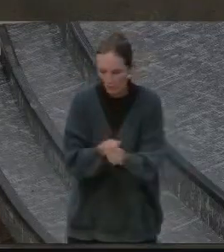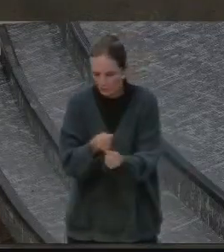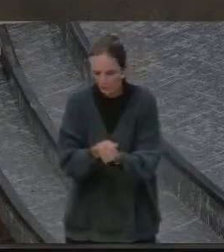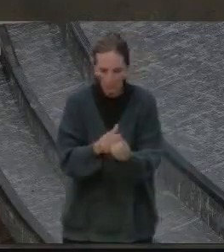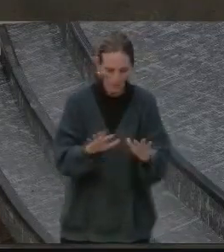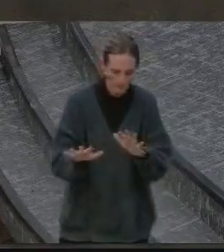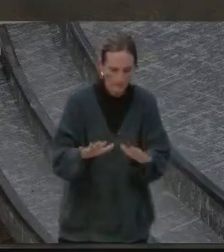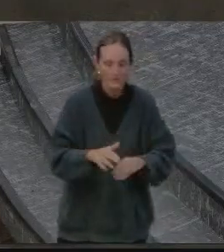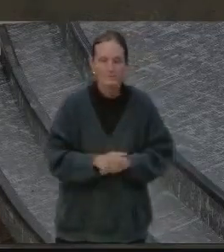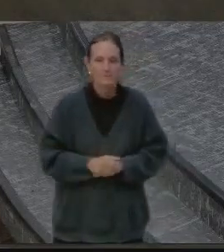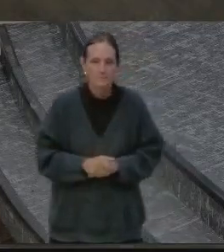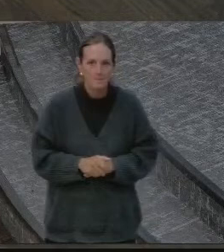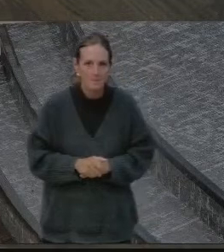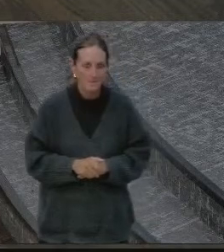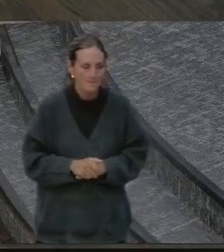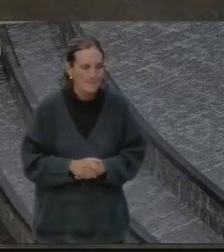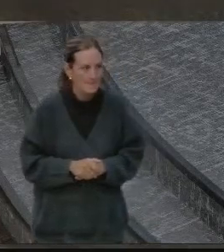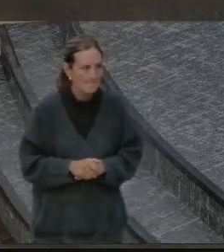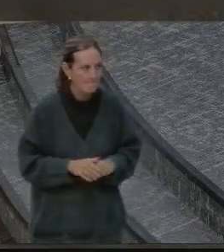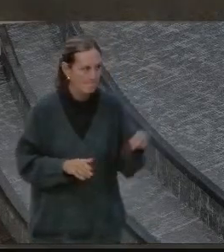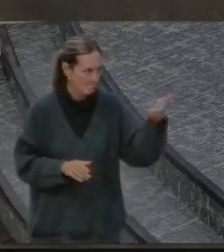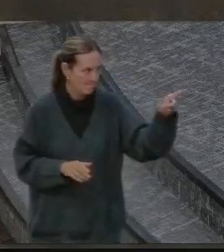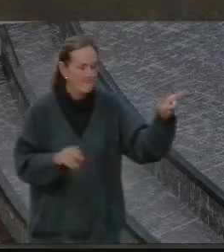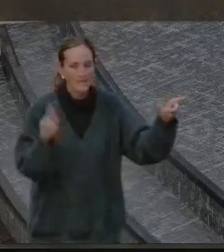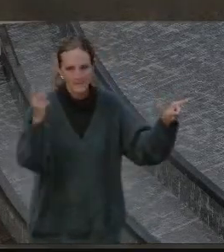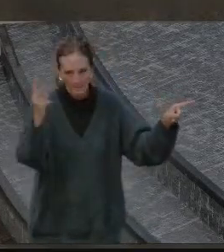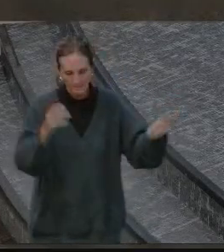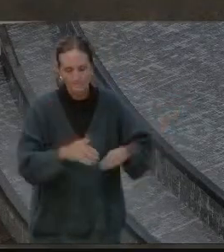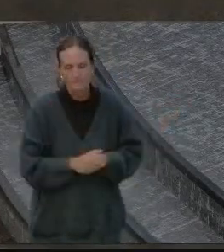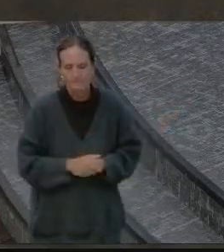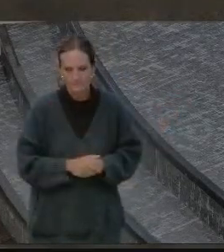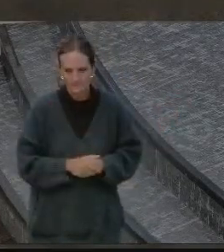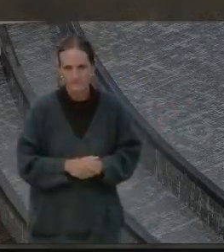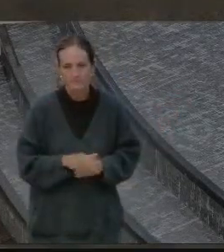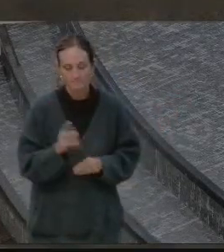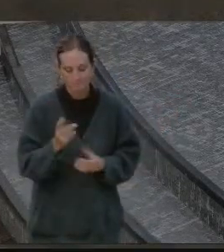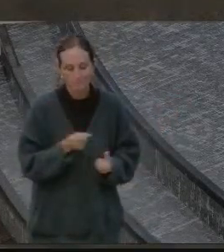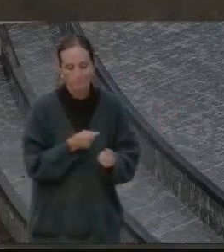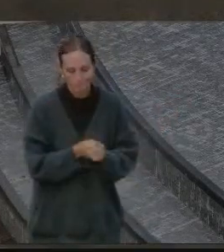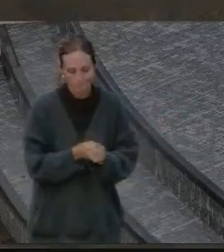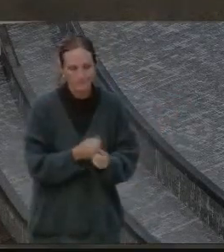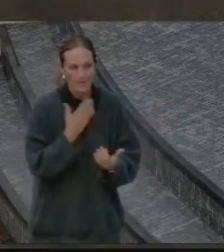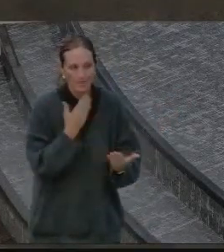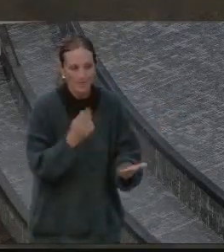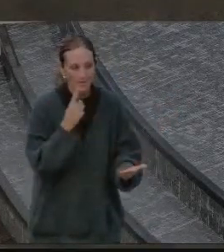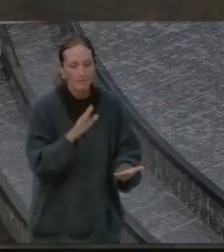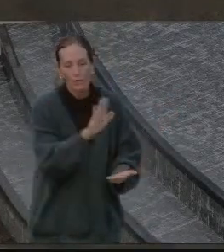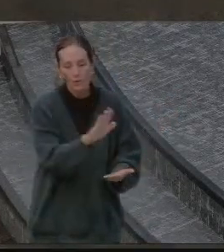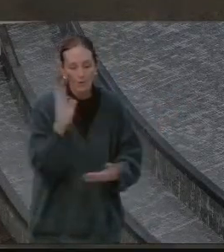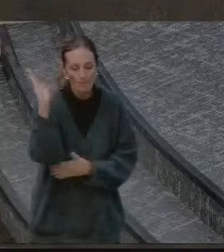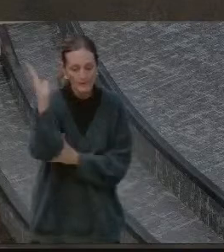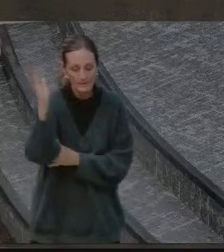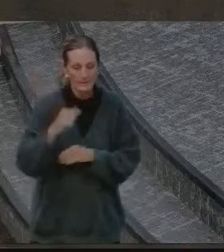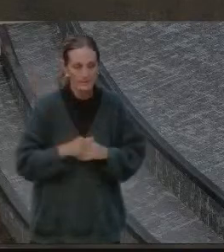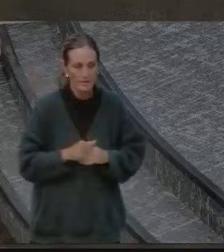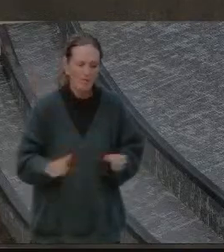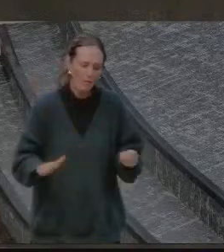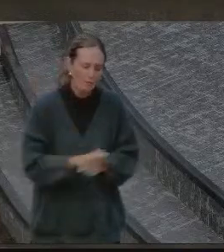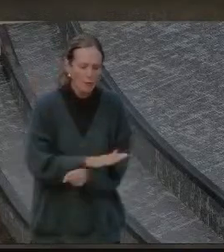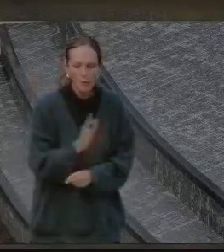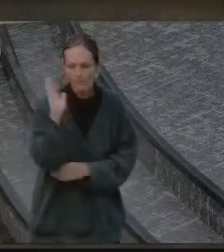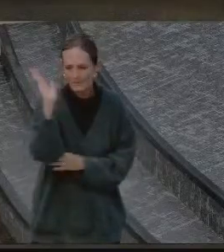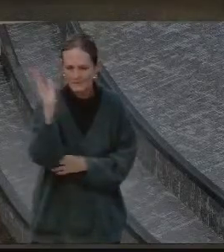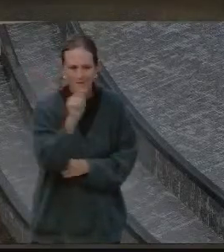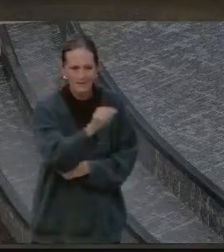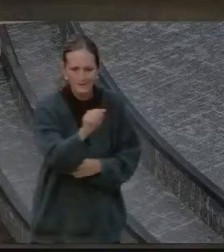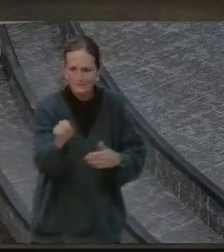you. Ditto my colleagues, and I do want to say thank you for that presentation, the entire presentation.